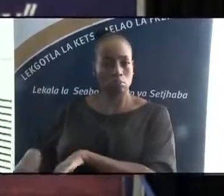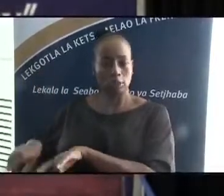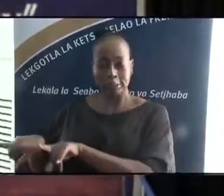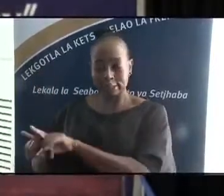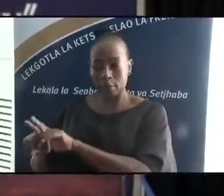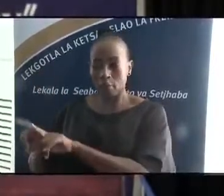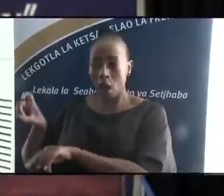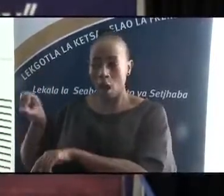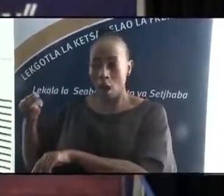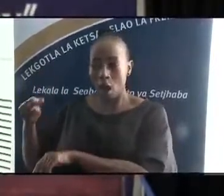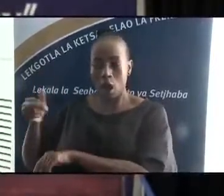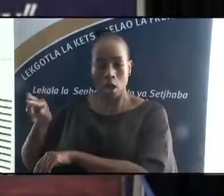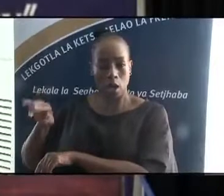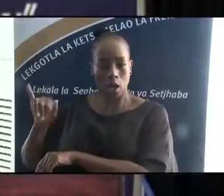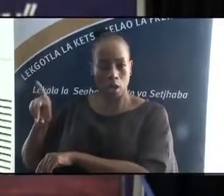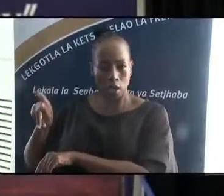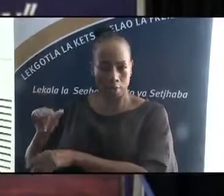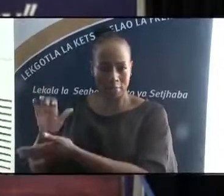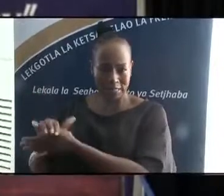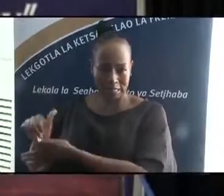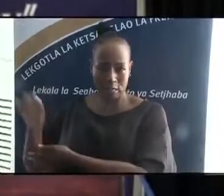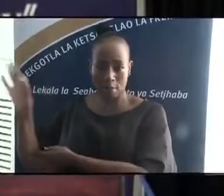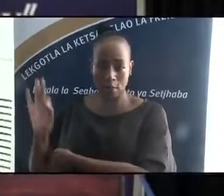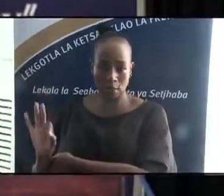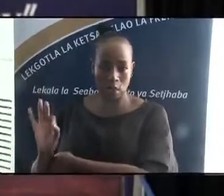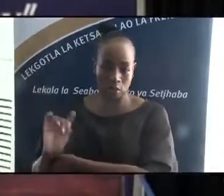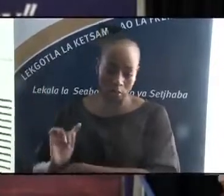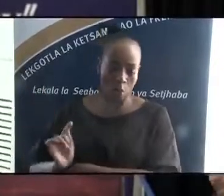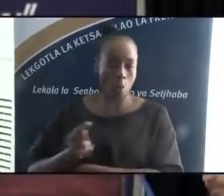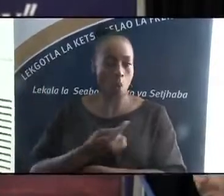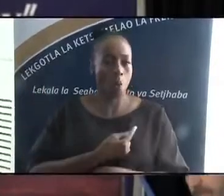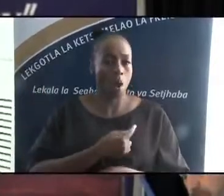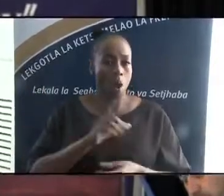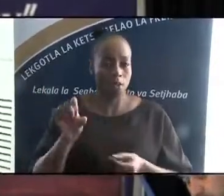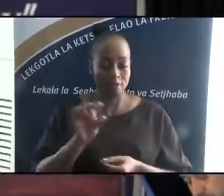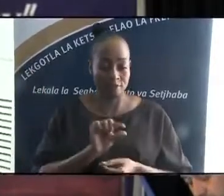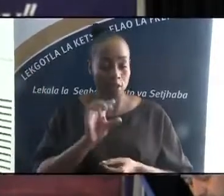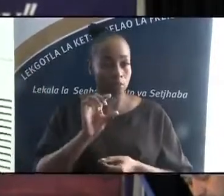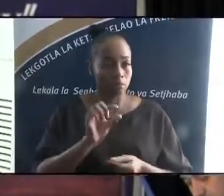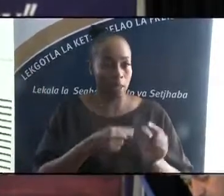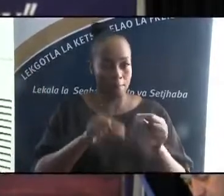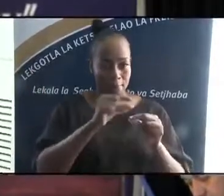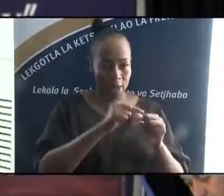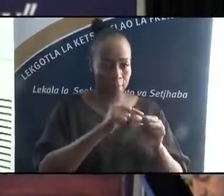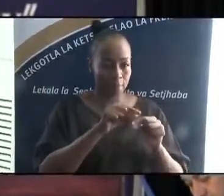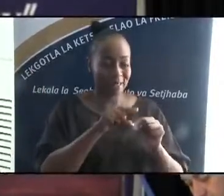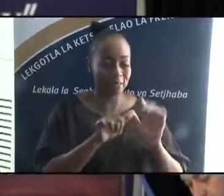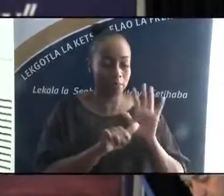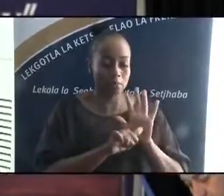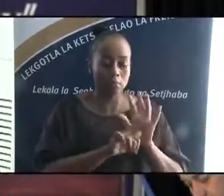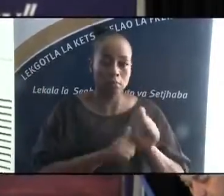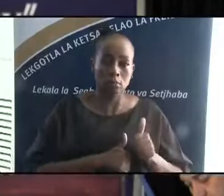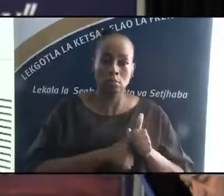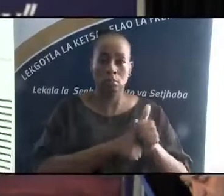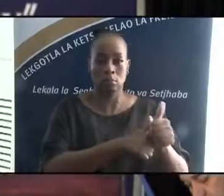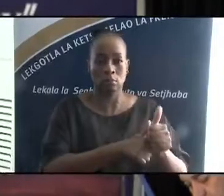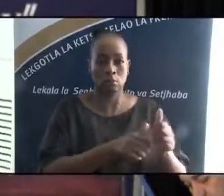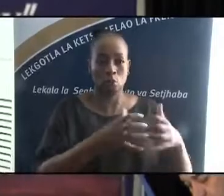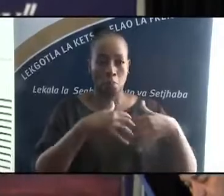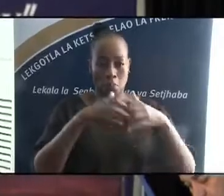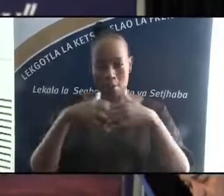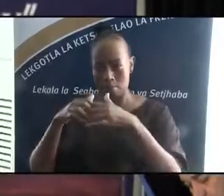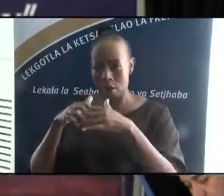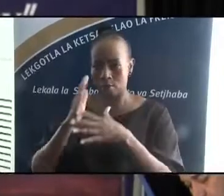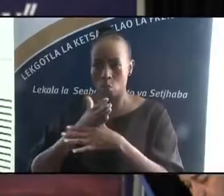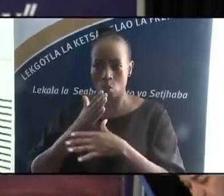Gariep. Infrastructure is a central lever for investment and a key driver for creating jobs.